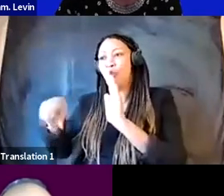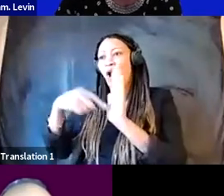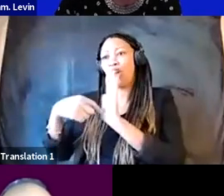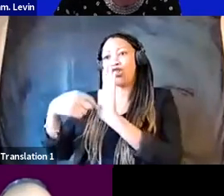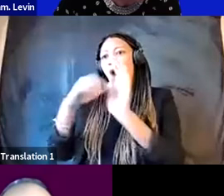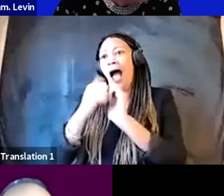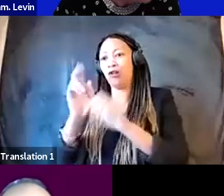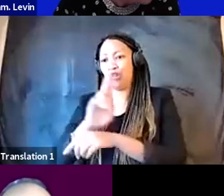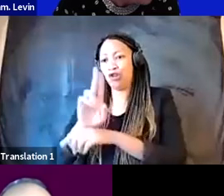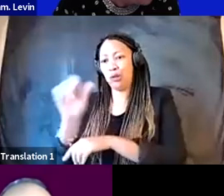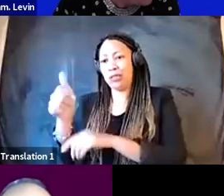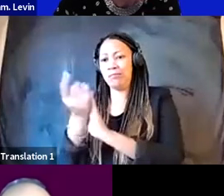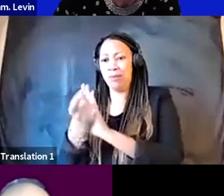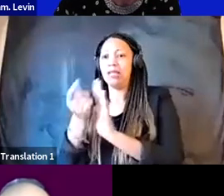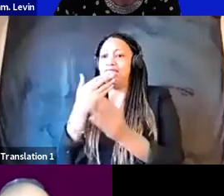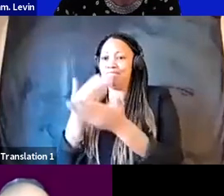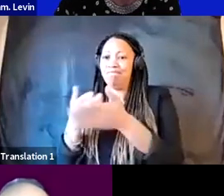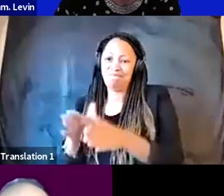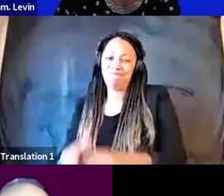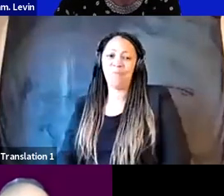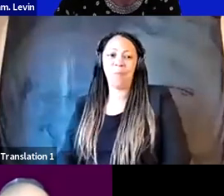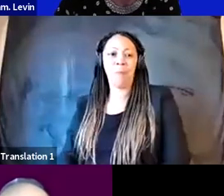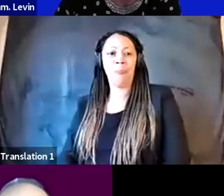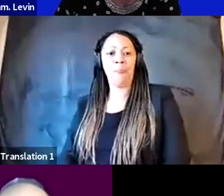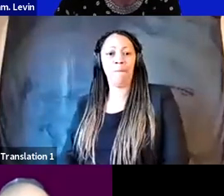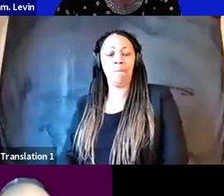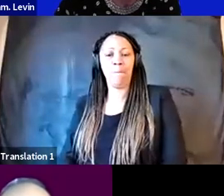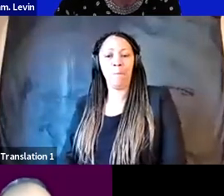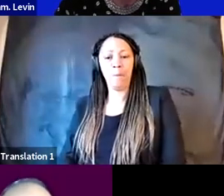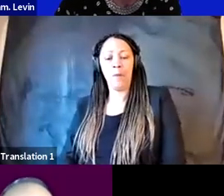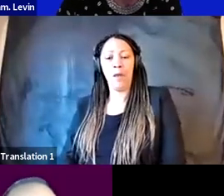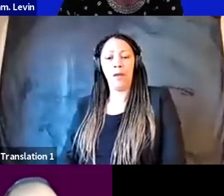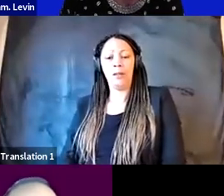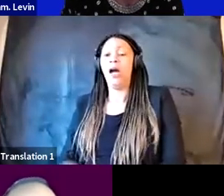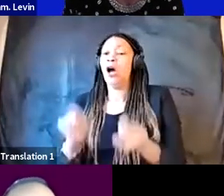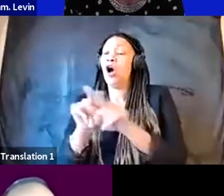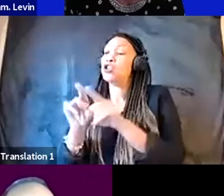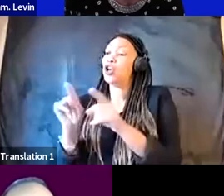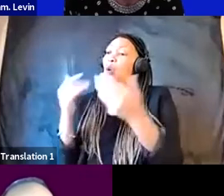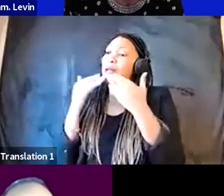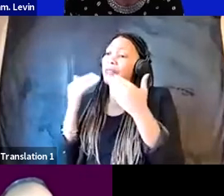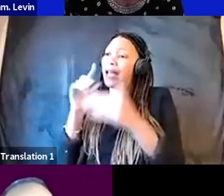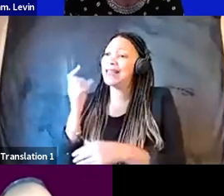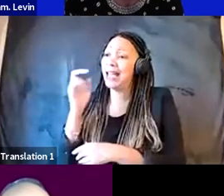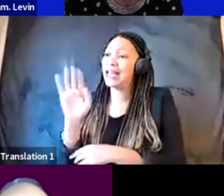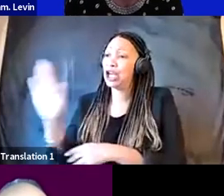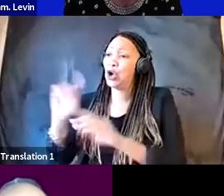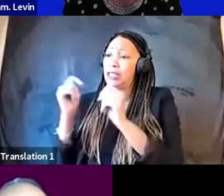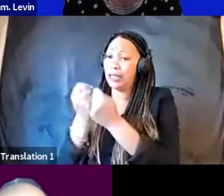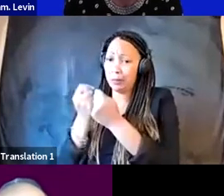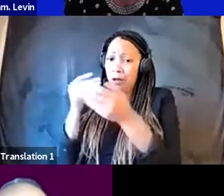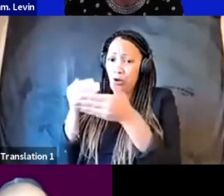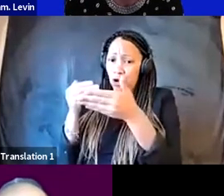very effectively. I also wanted to thank you, Dan and your team, for the close-ups of the